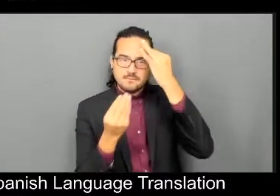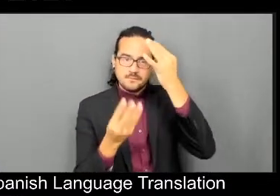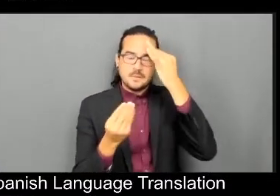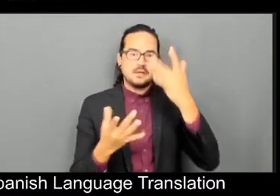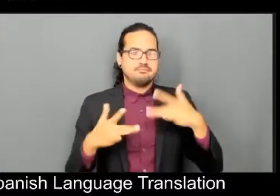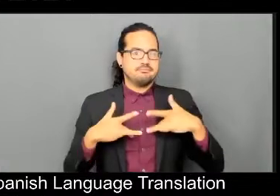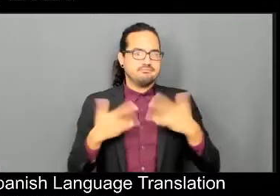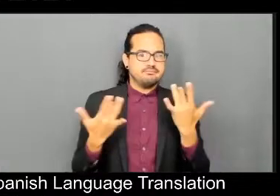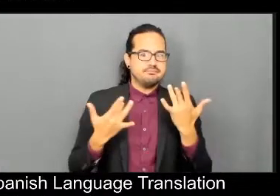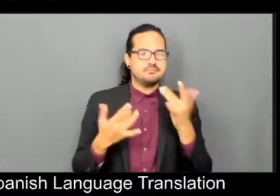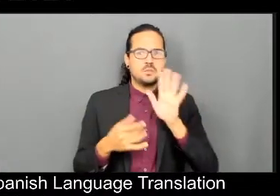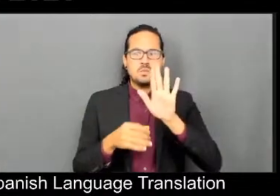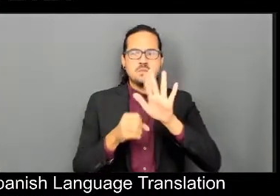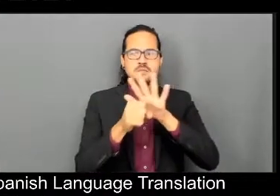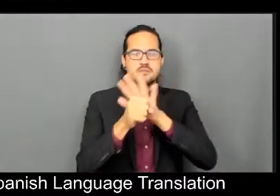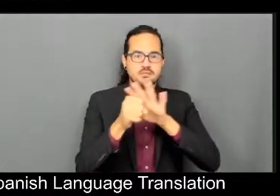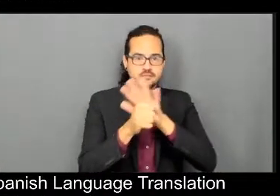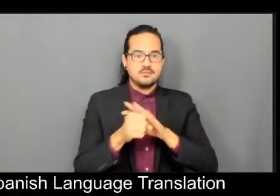in relation to that.